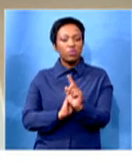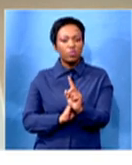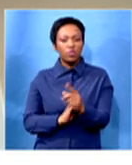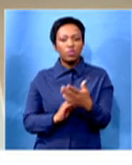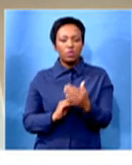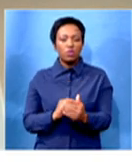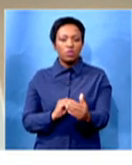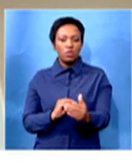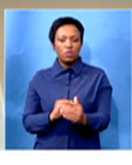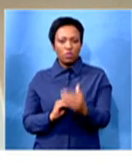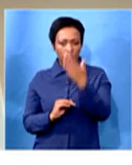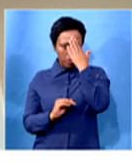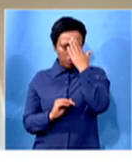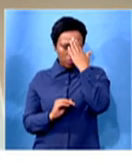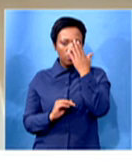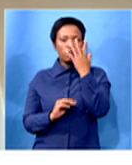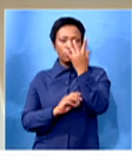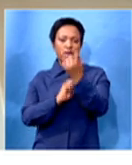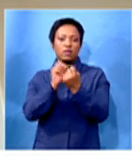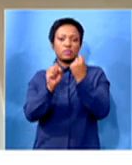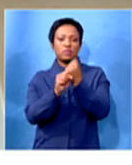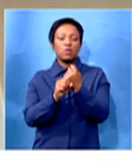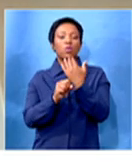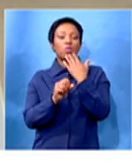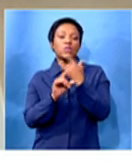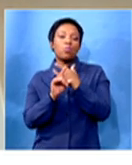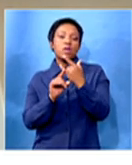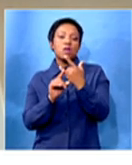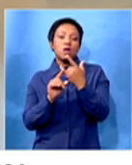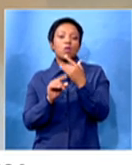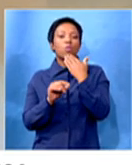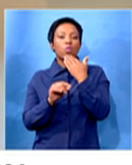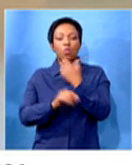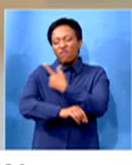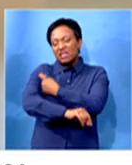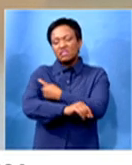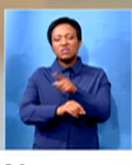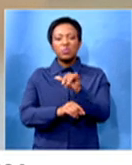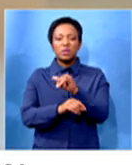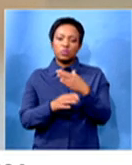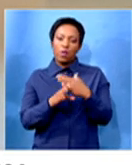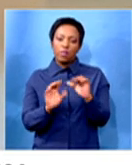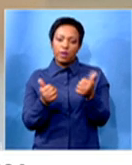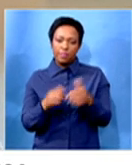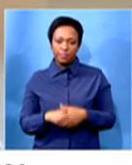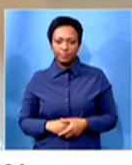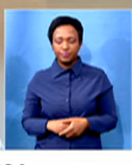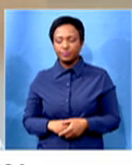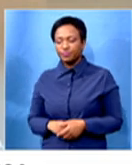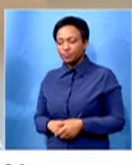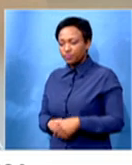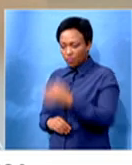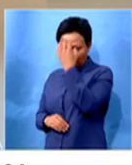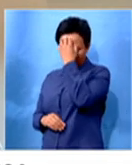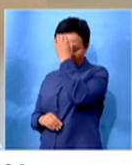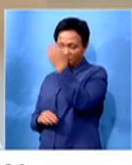in the next year whether we have a winner to take forward. Yeah. Prof, let's talk a little bit about what